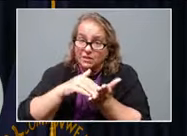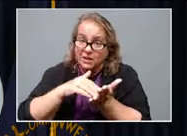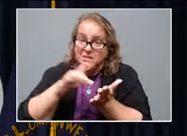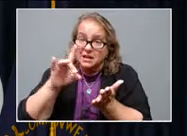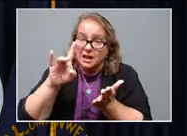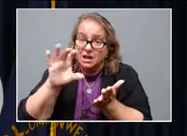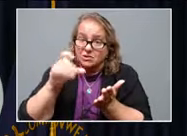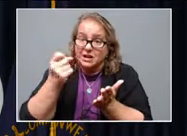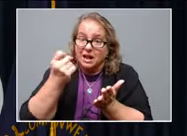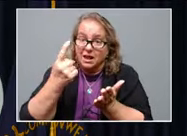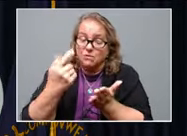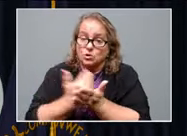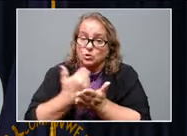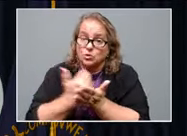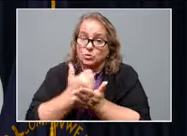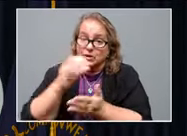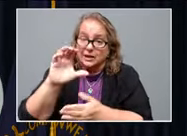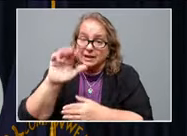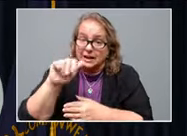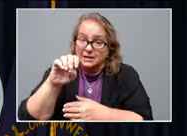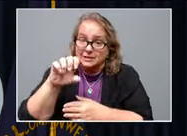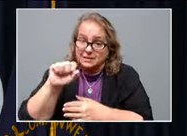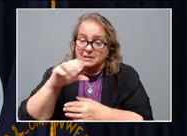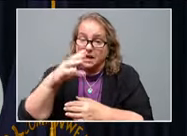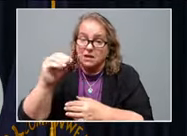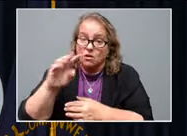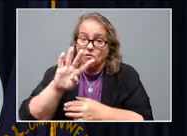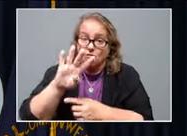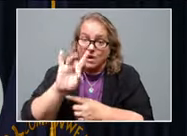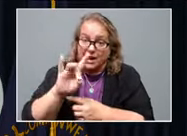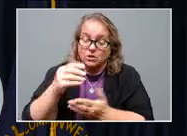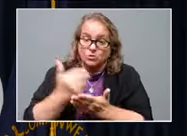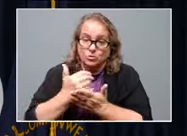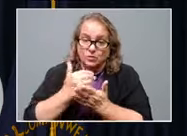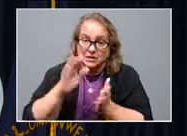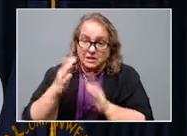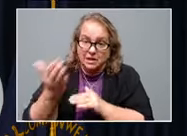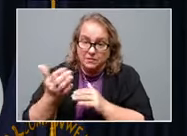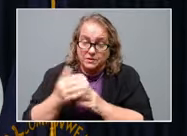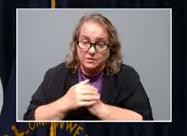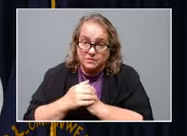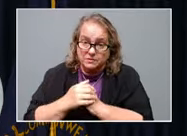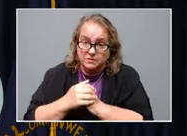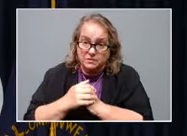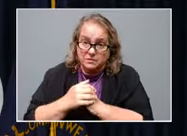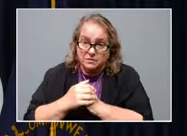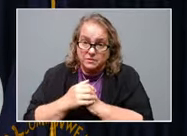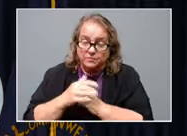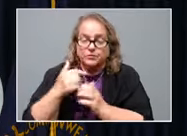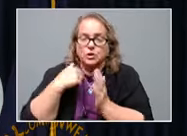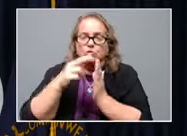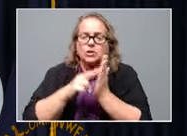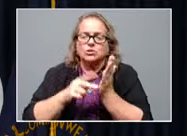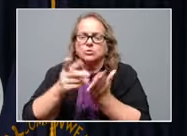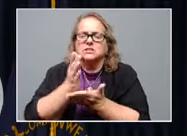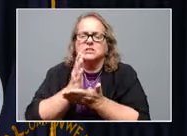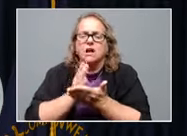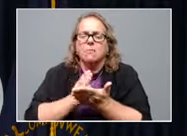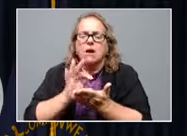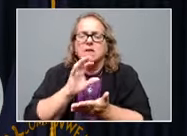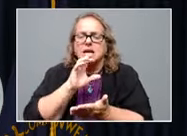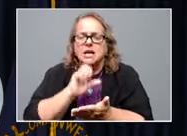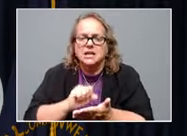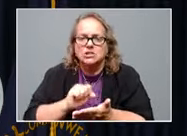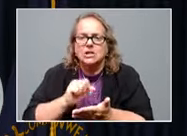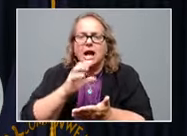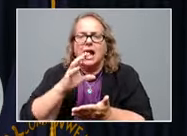3,811 new cases and 48 new deaths. I'm going to read just some of the ages and the counties, and I will tell